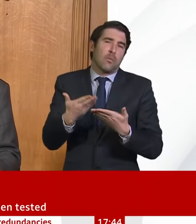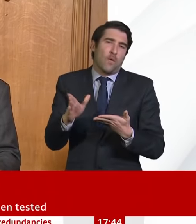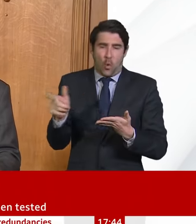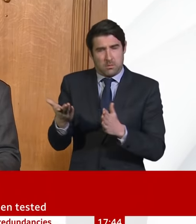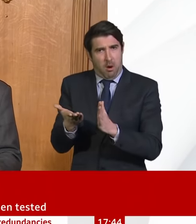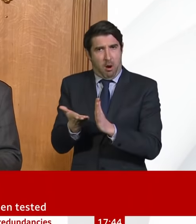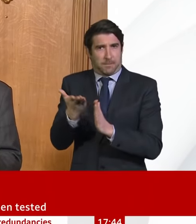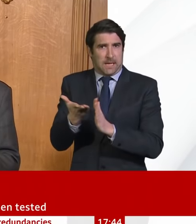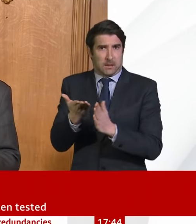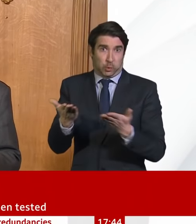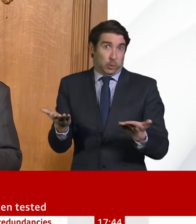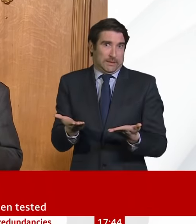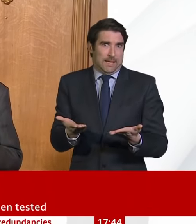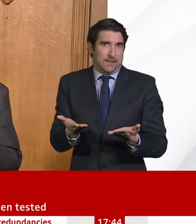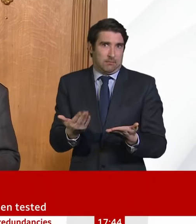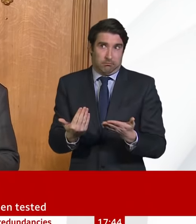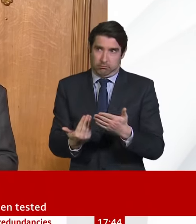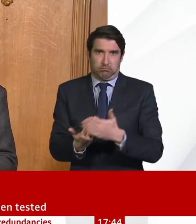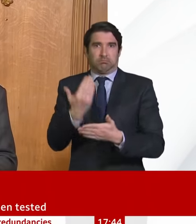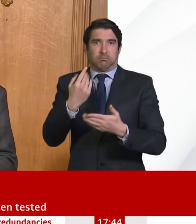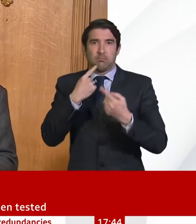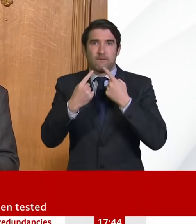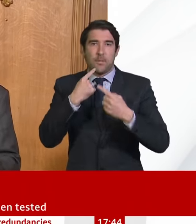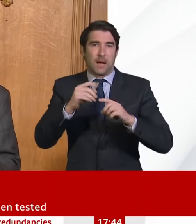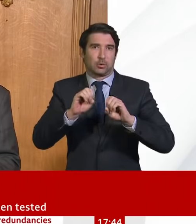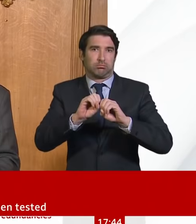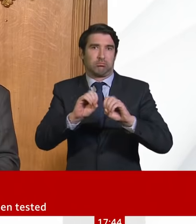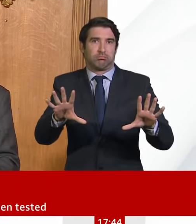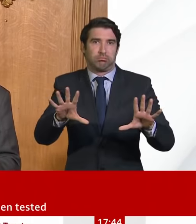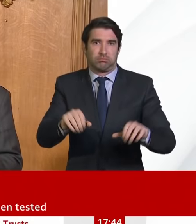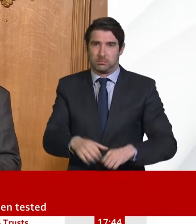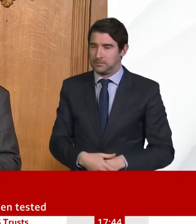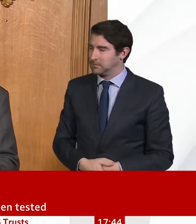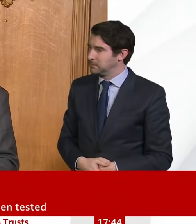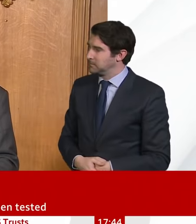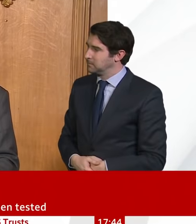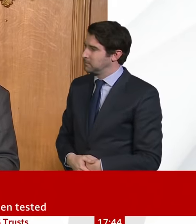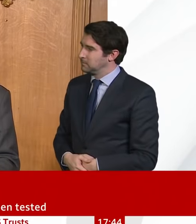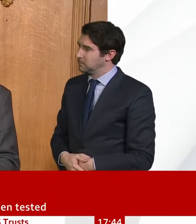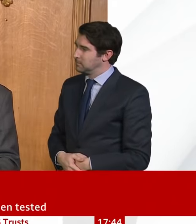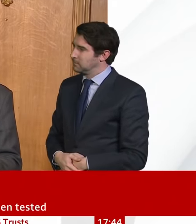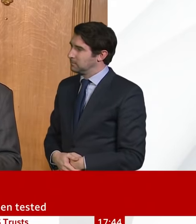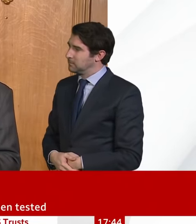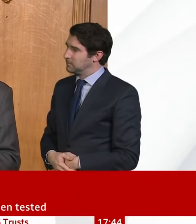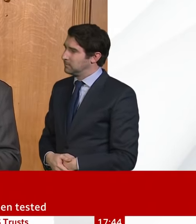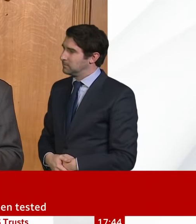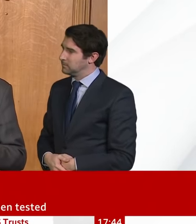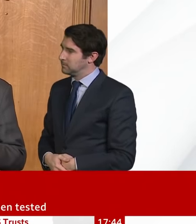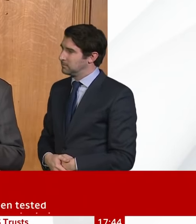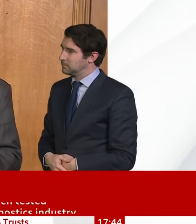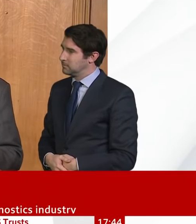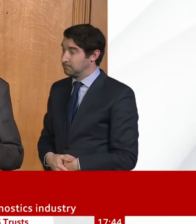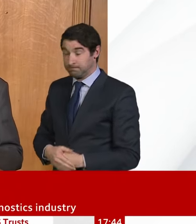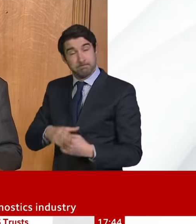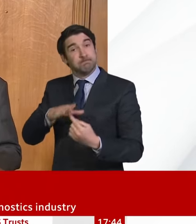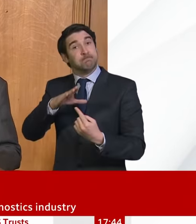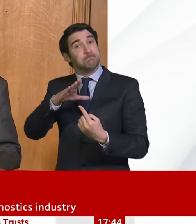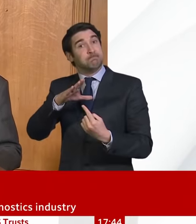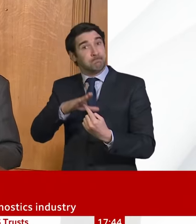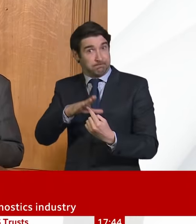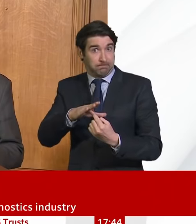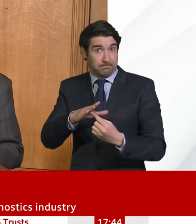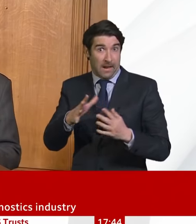position. So as everybody knows, the key thing in battling this virus is to reduce our